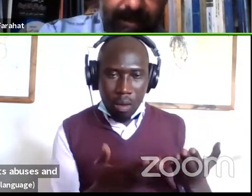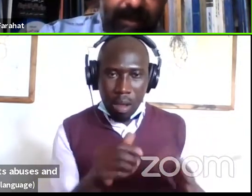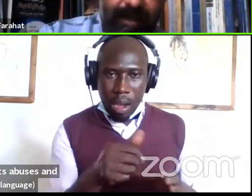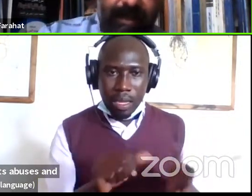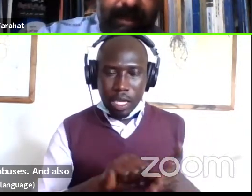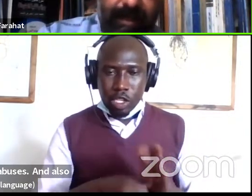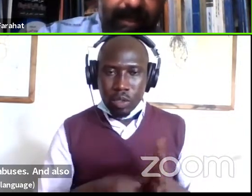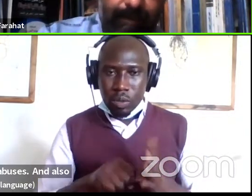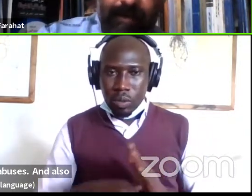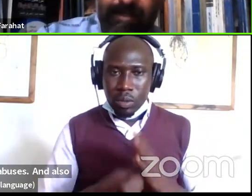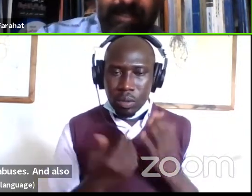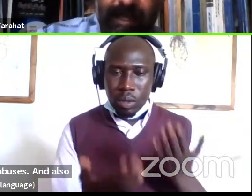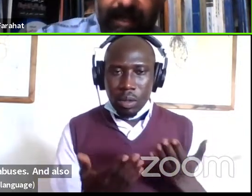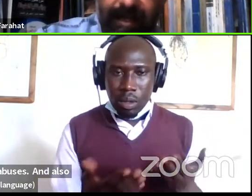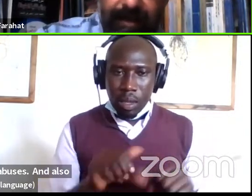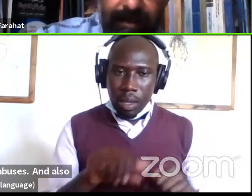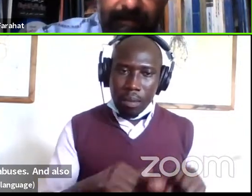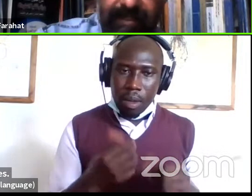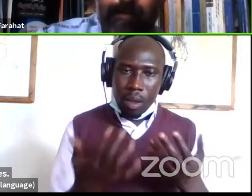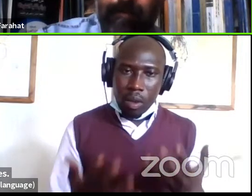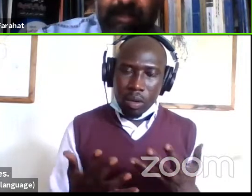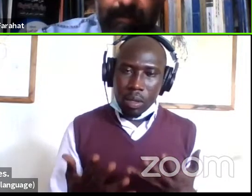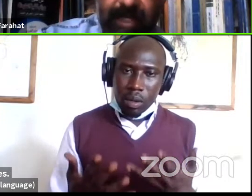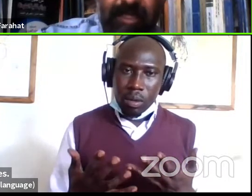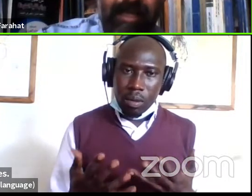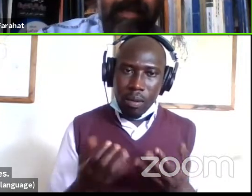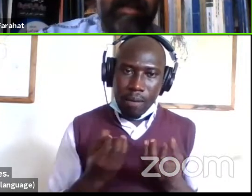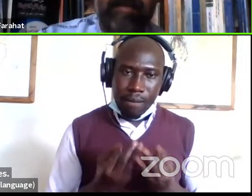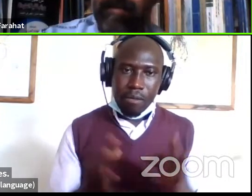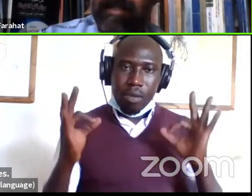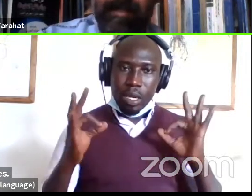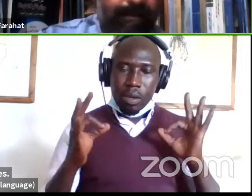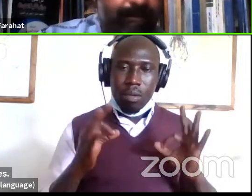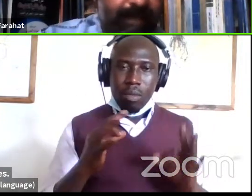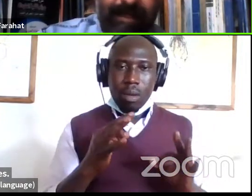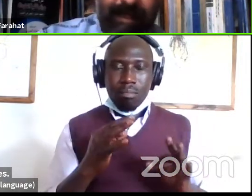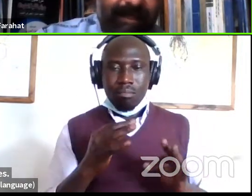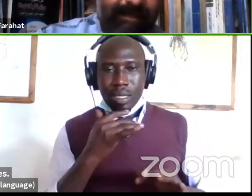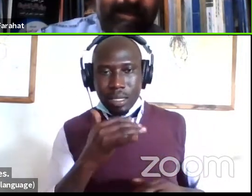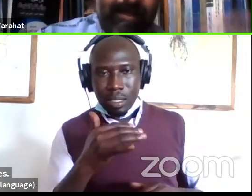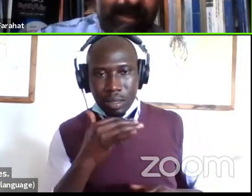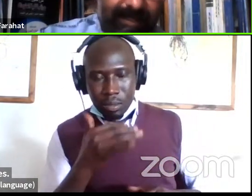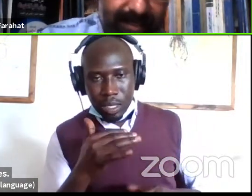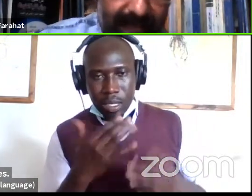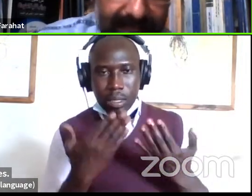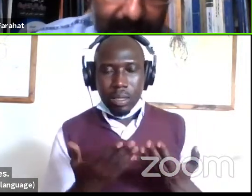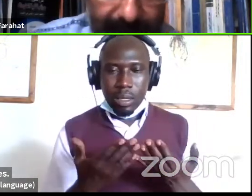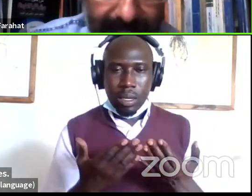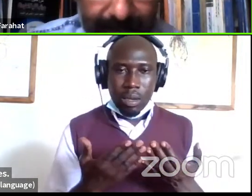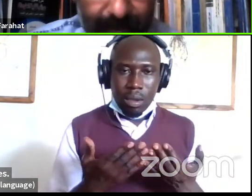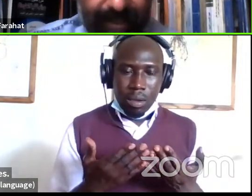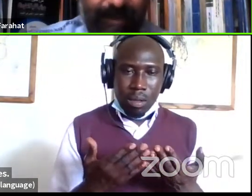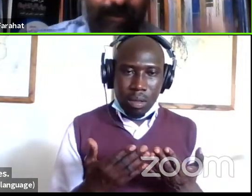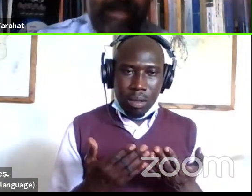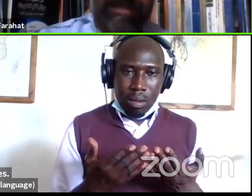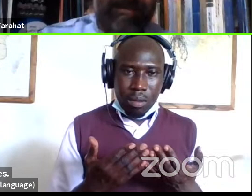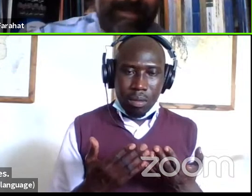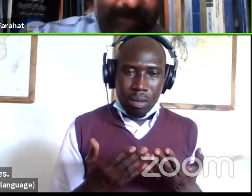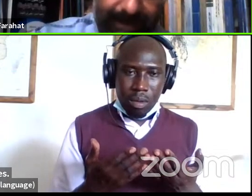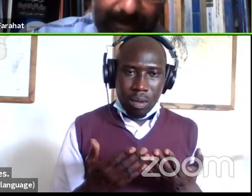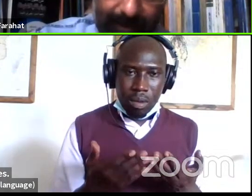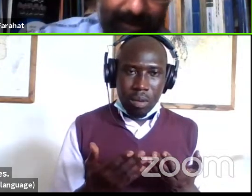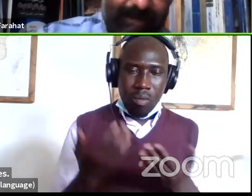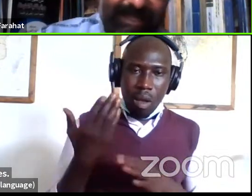cases about the freedom of expression. Maybe some like, I think I know that Muqtada Mansour